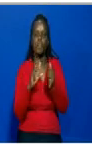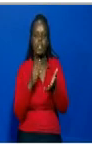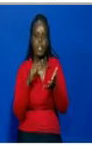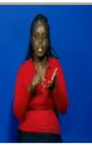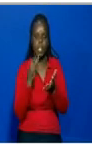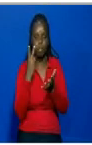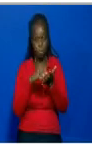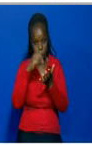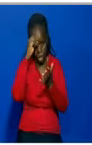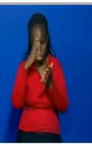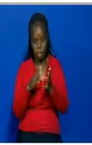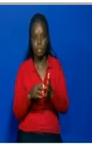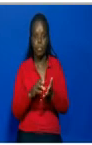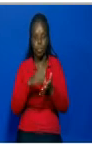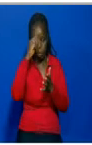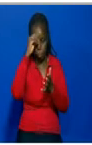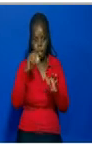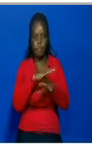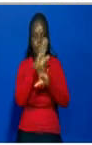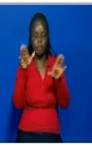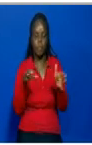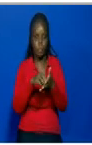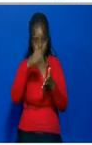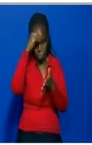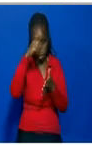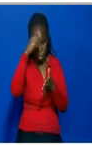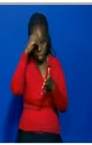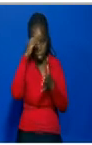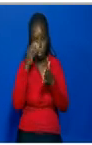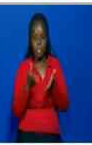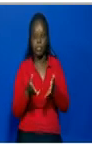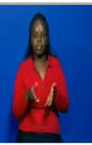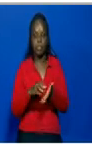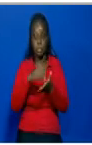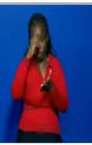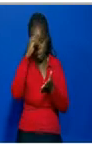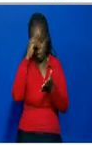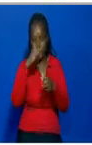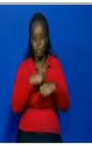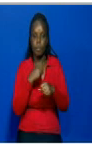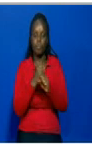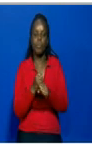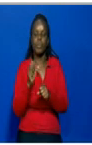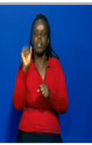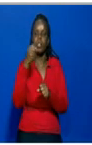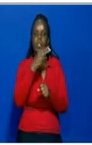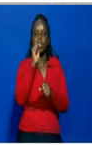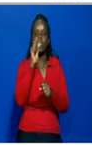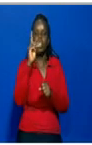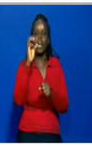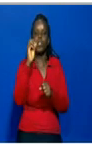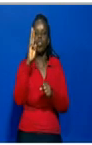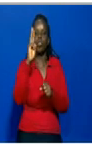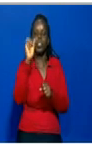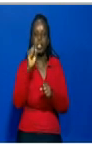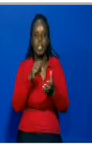learners who will be tackling environmental studies. Today we are studying forming shadows in light, so do make